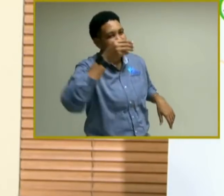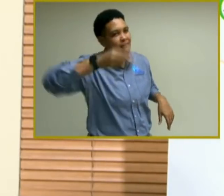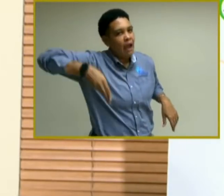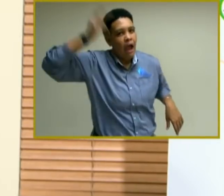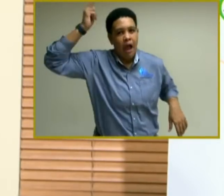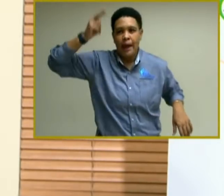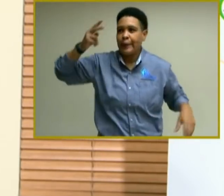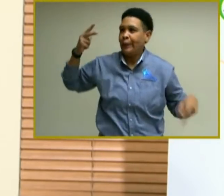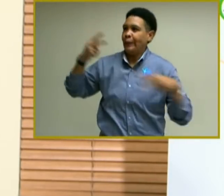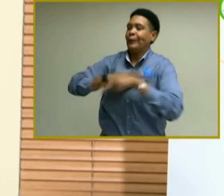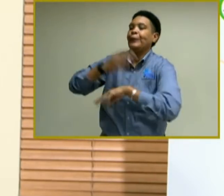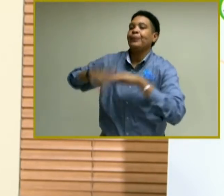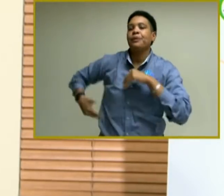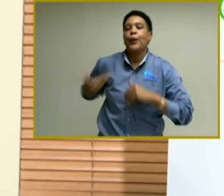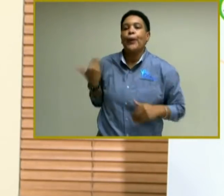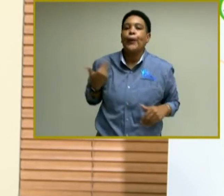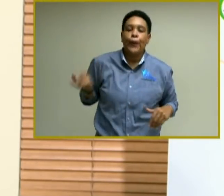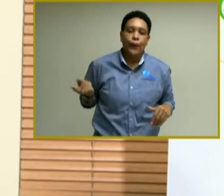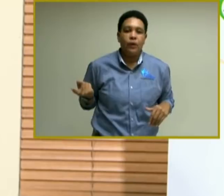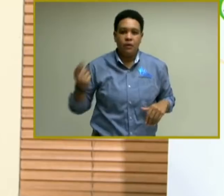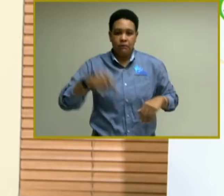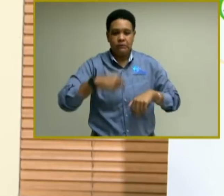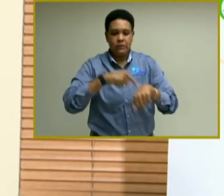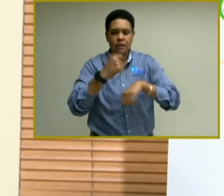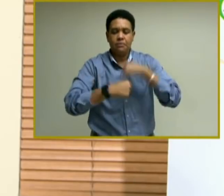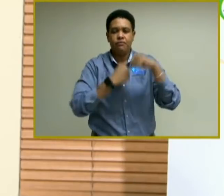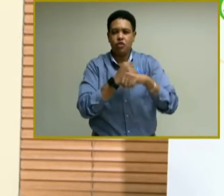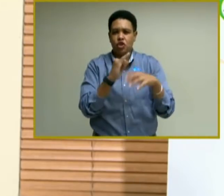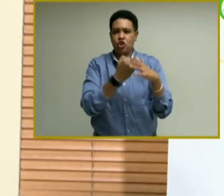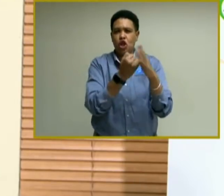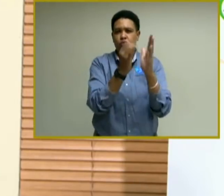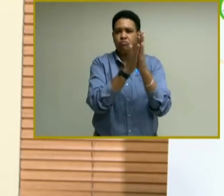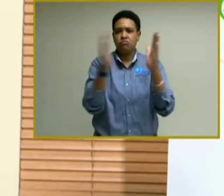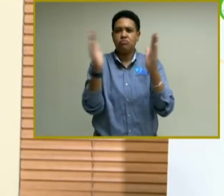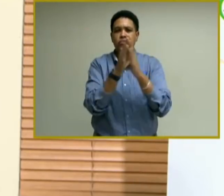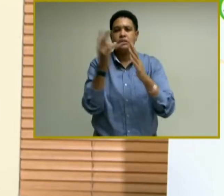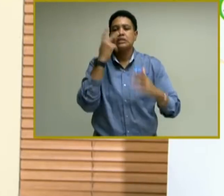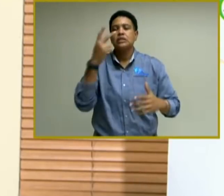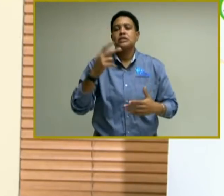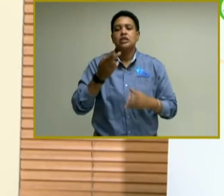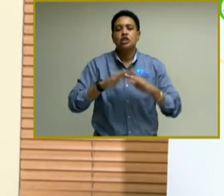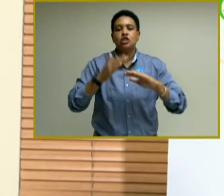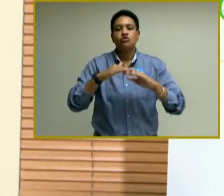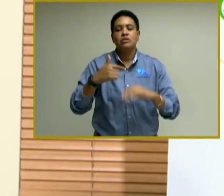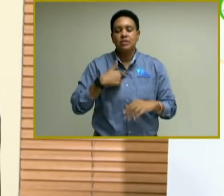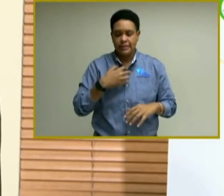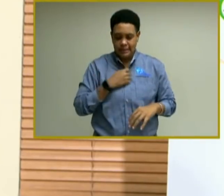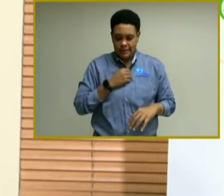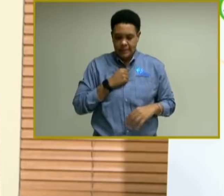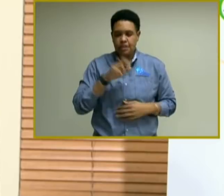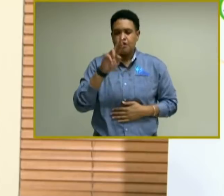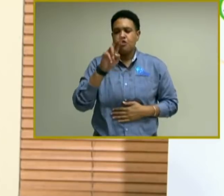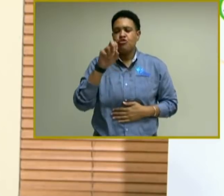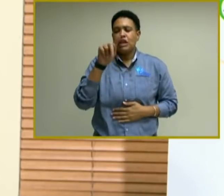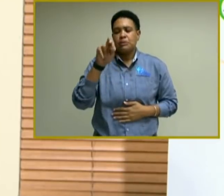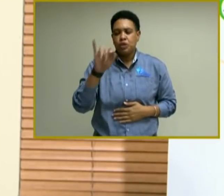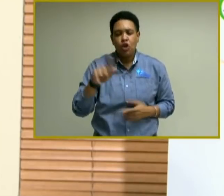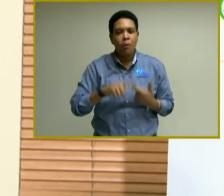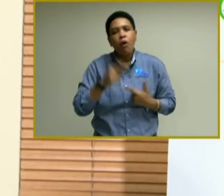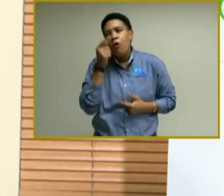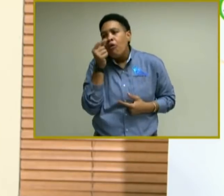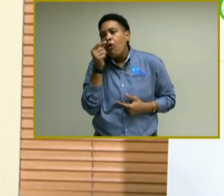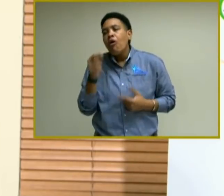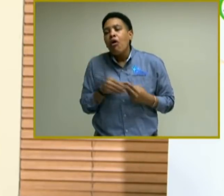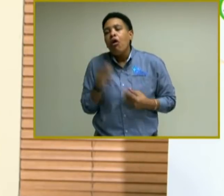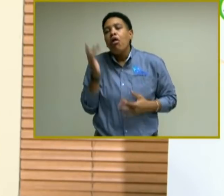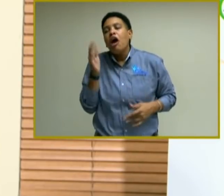This time of year and into January is also the time of year when we see increases in respiratory and influenza-like illnesses, together